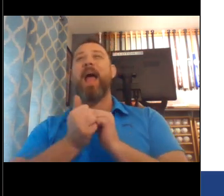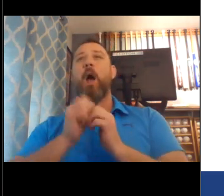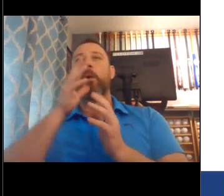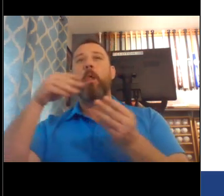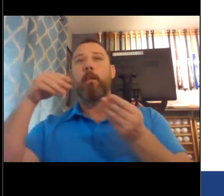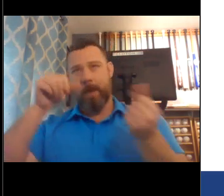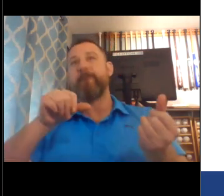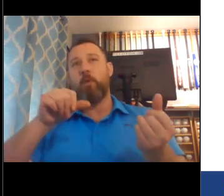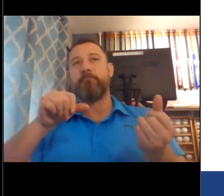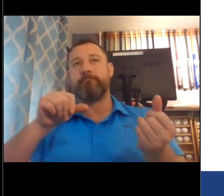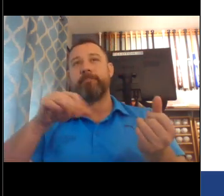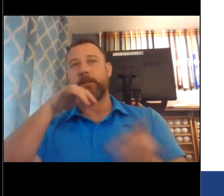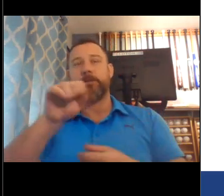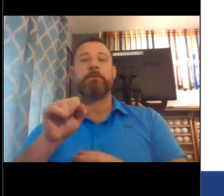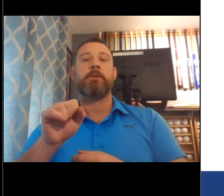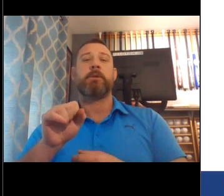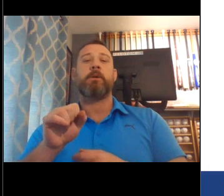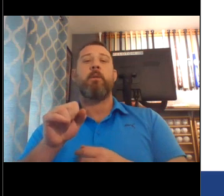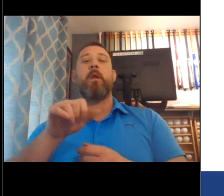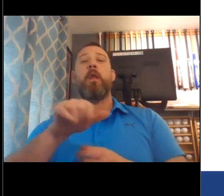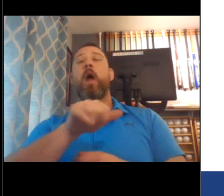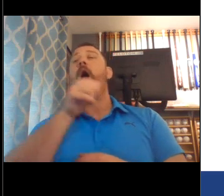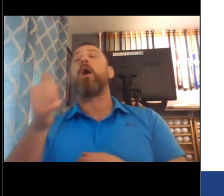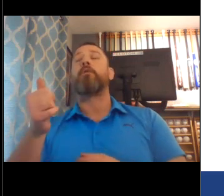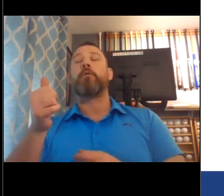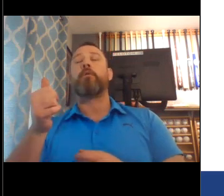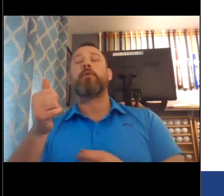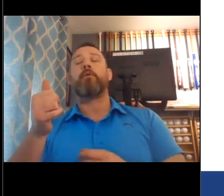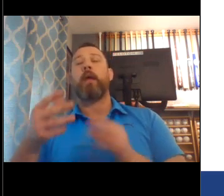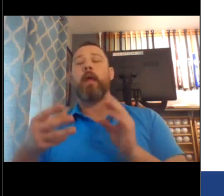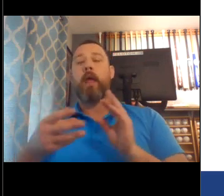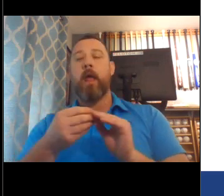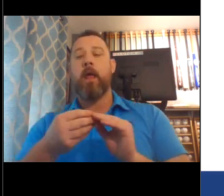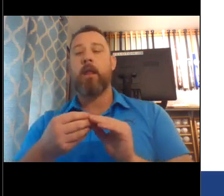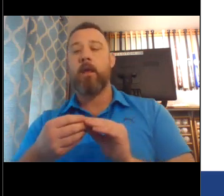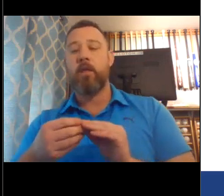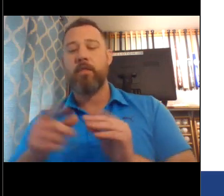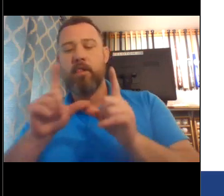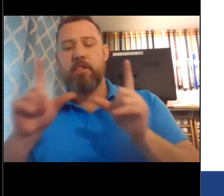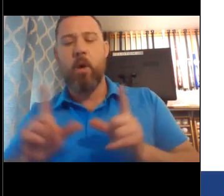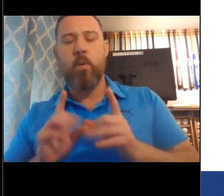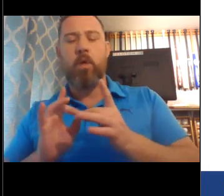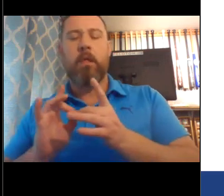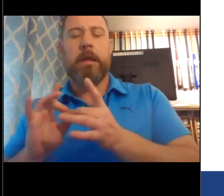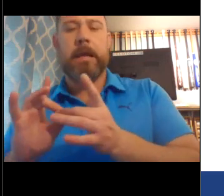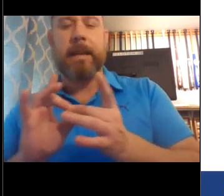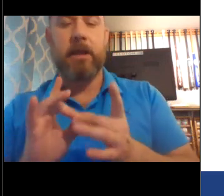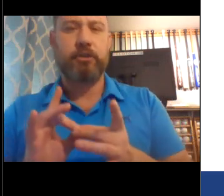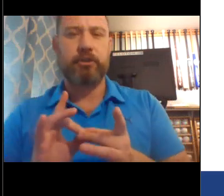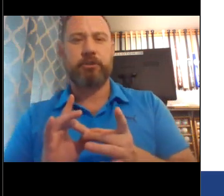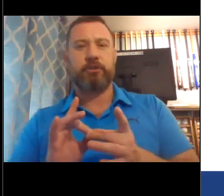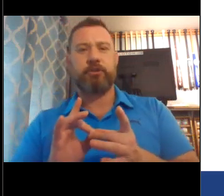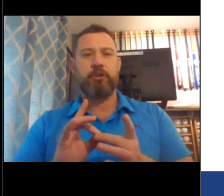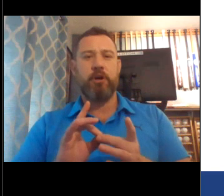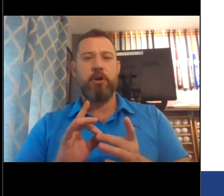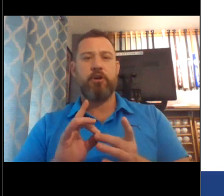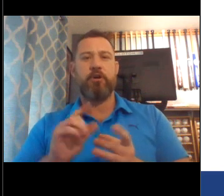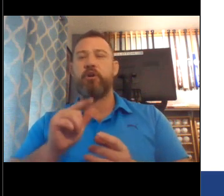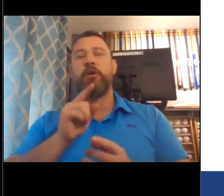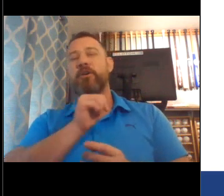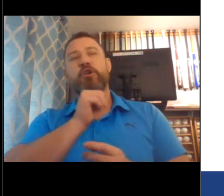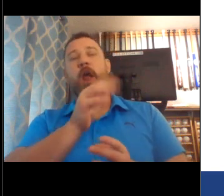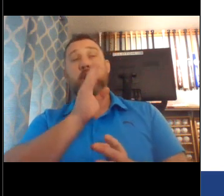we're going to pay for it. One other thing, it has to do exactly with those local connections. And you're not directly responsible